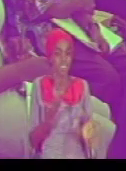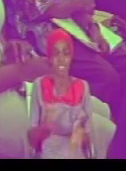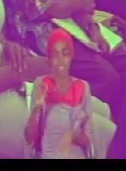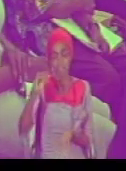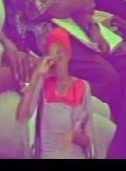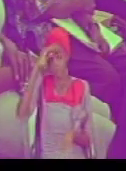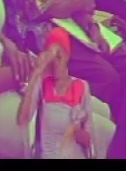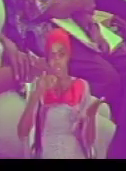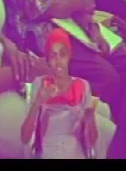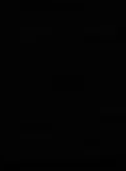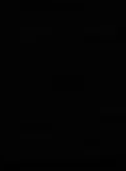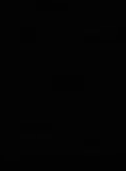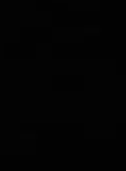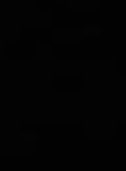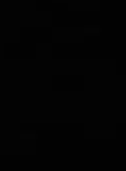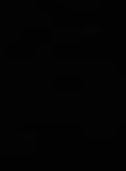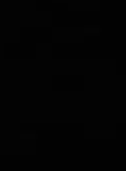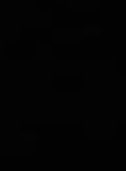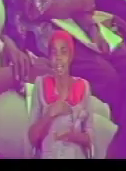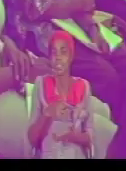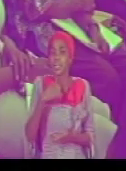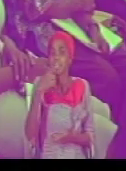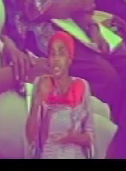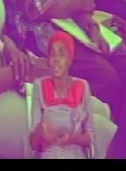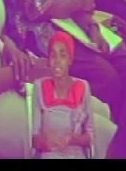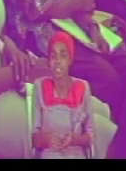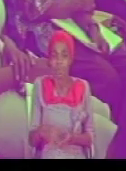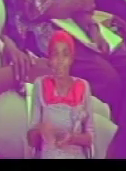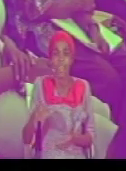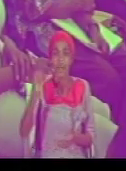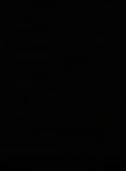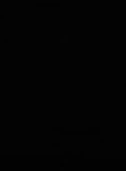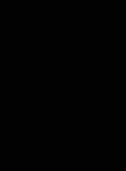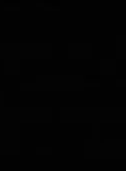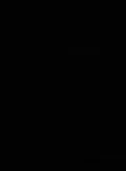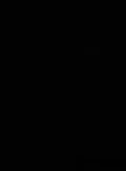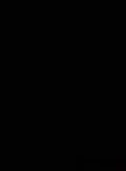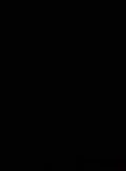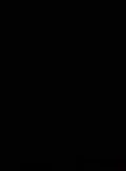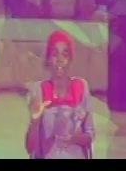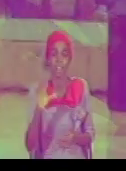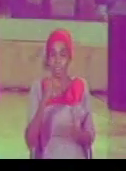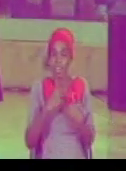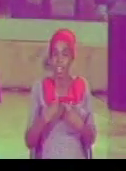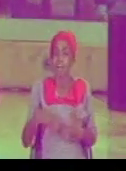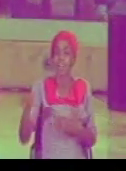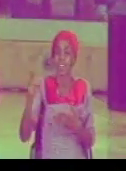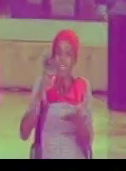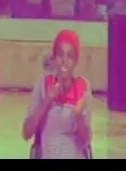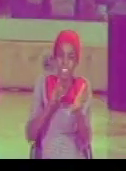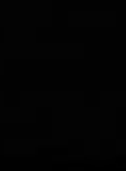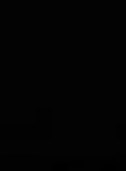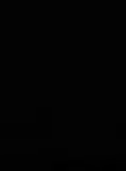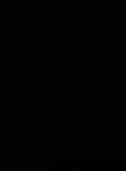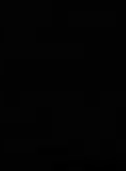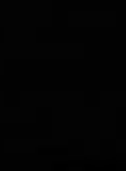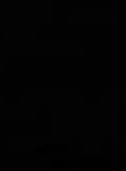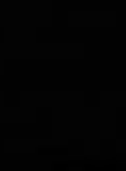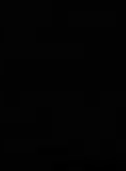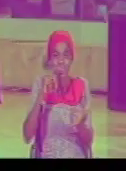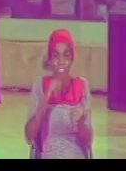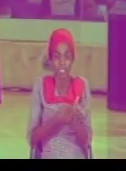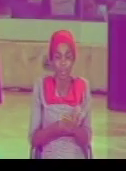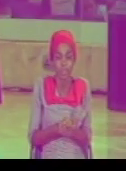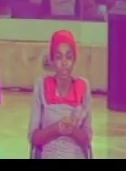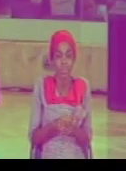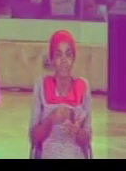singing. Saul has slain his thousands, and David his 10,000. The kind of